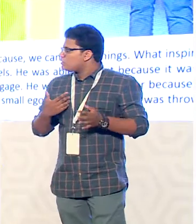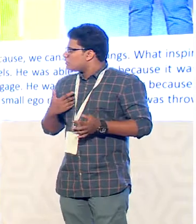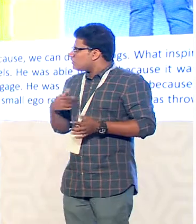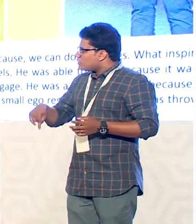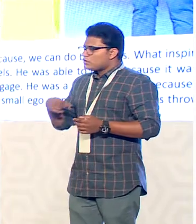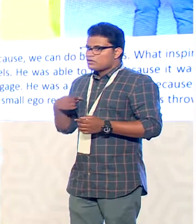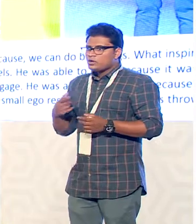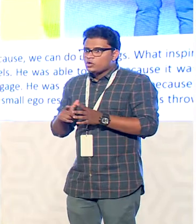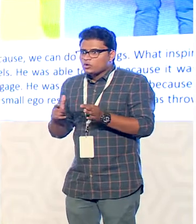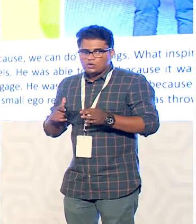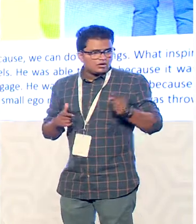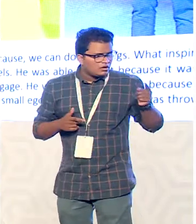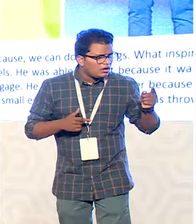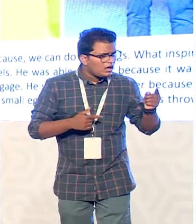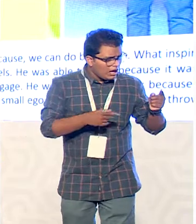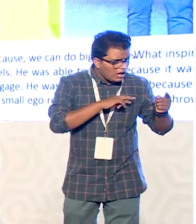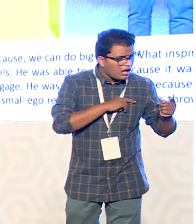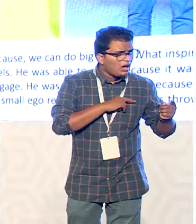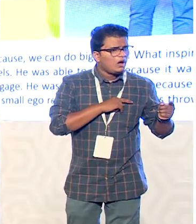incident connects him.